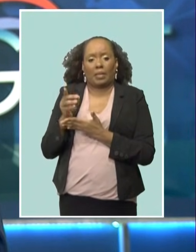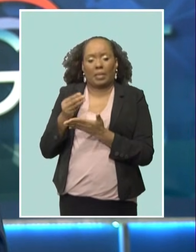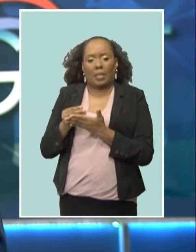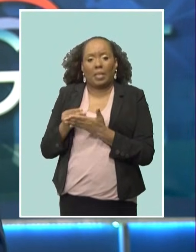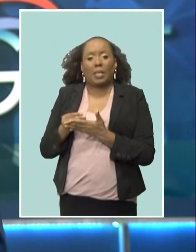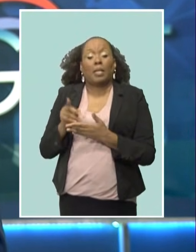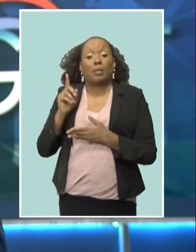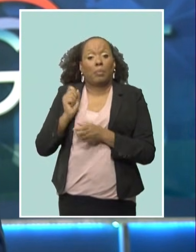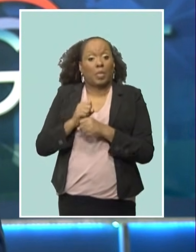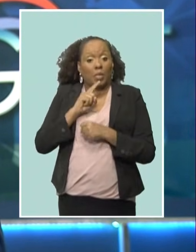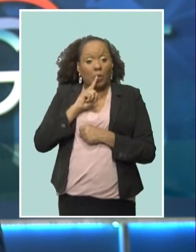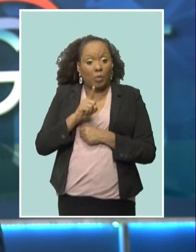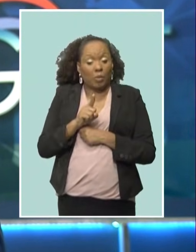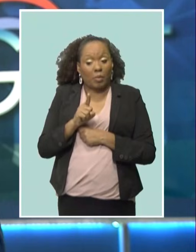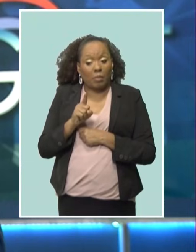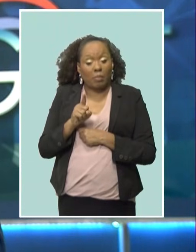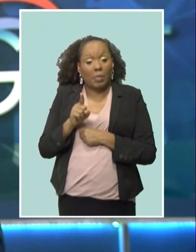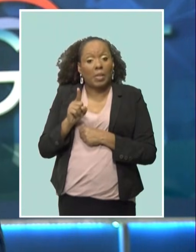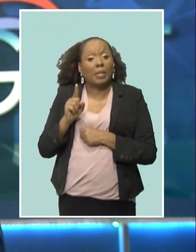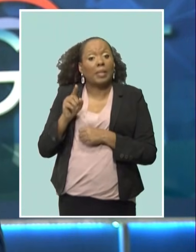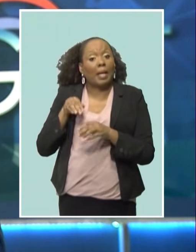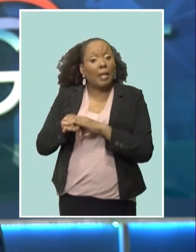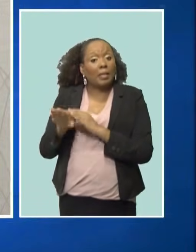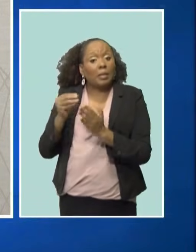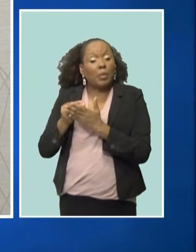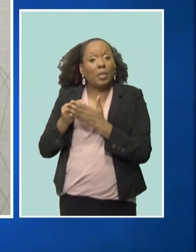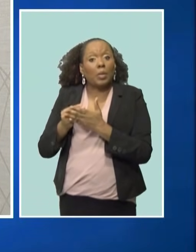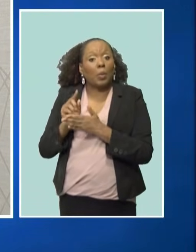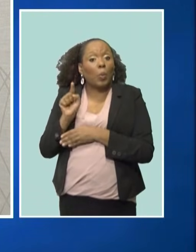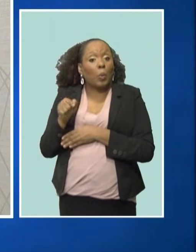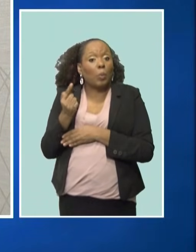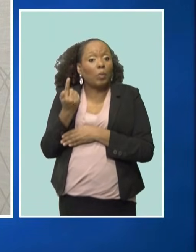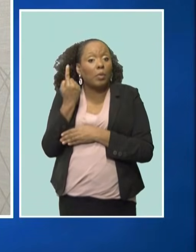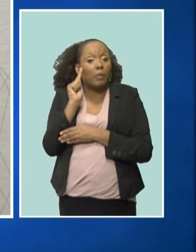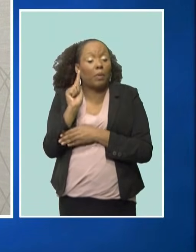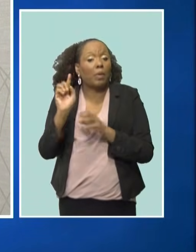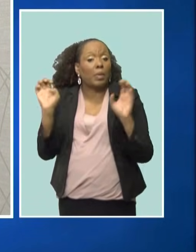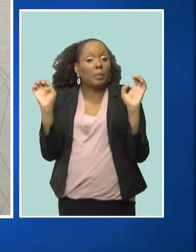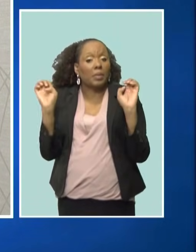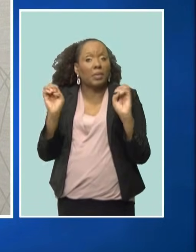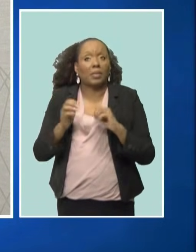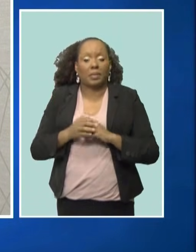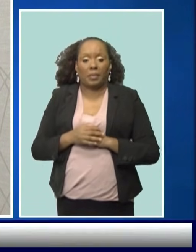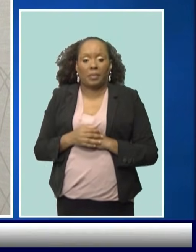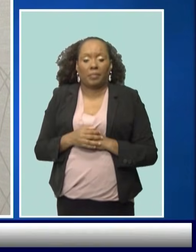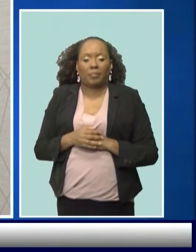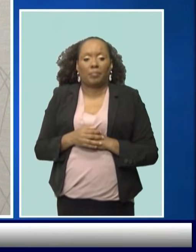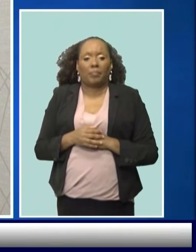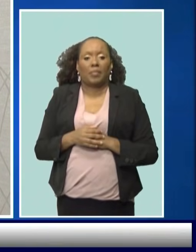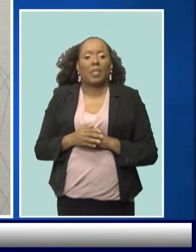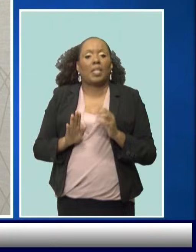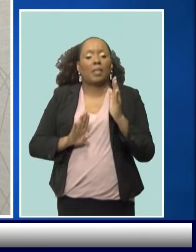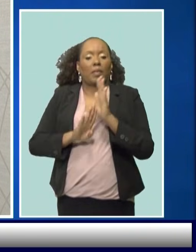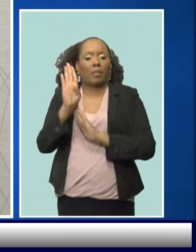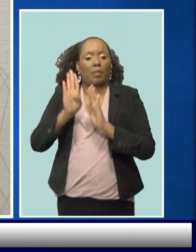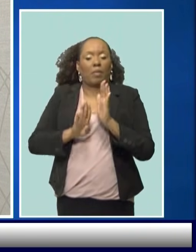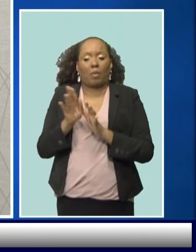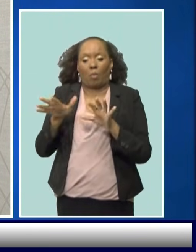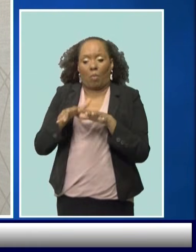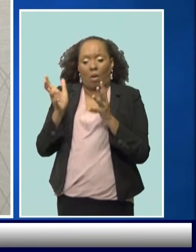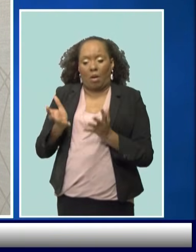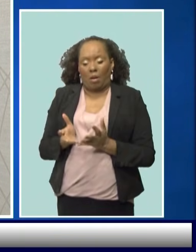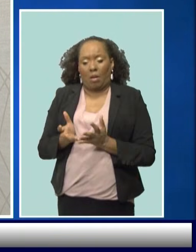respond during emergency cases. And I think that the developed world especially need to